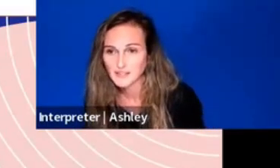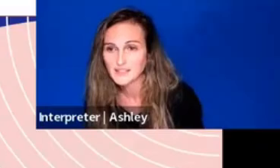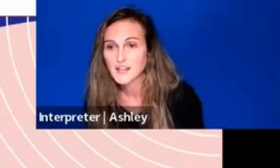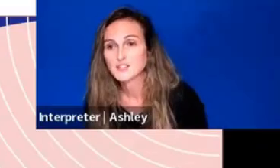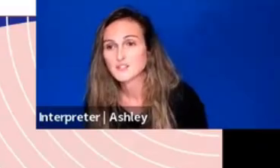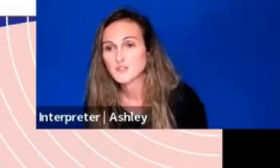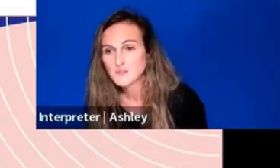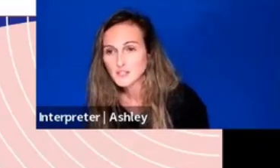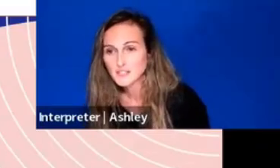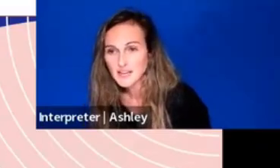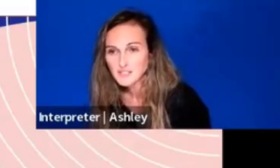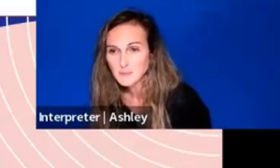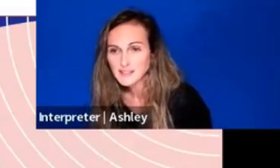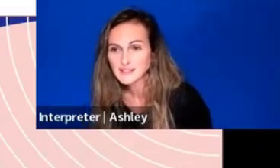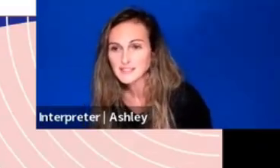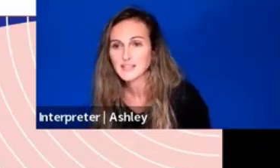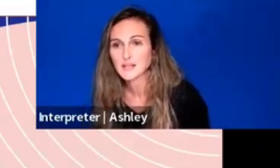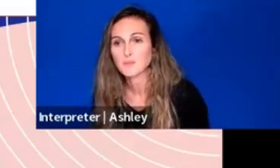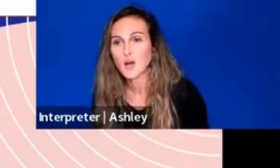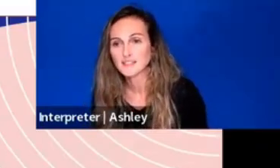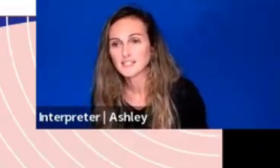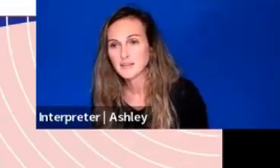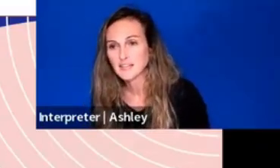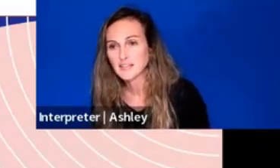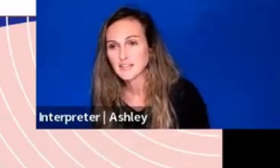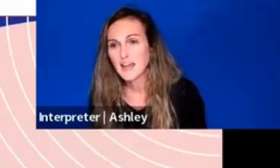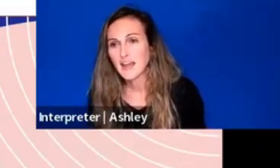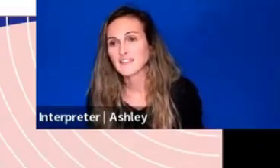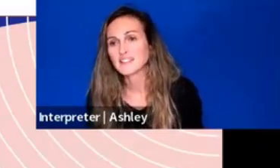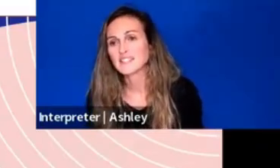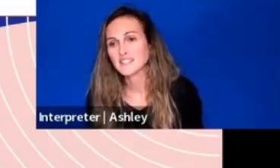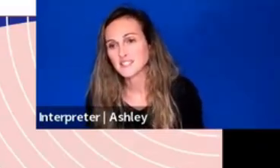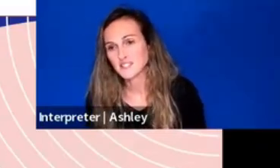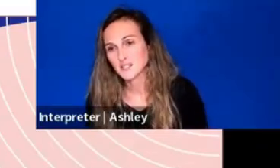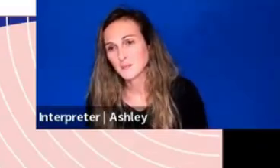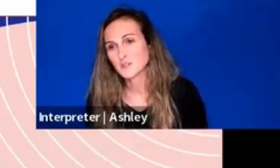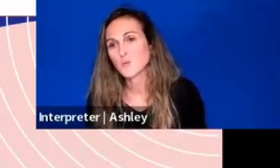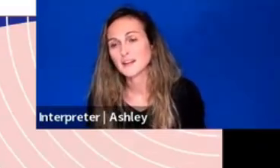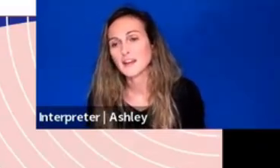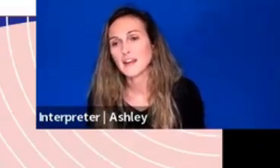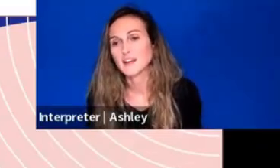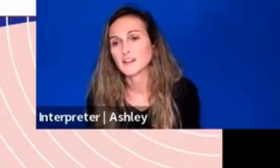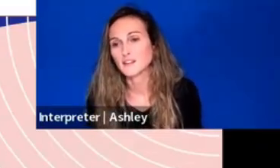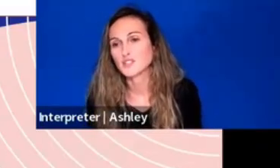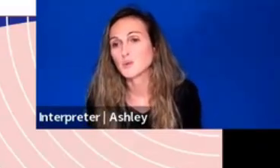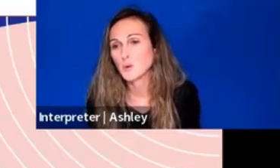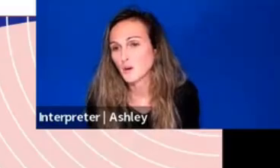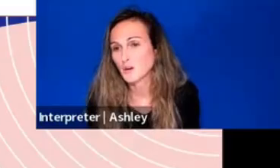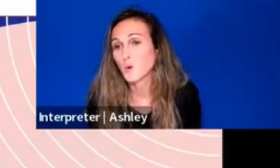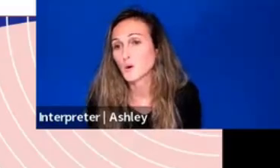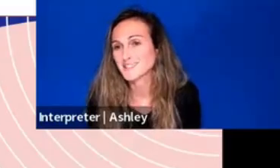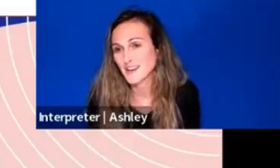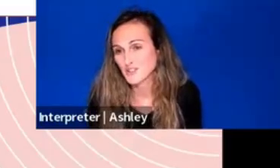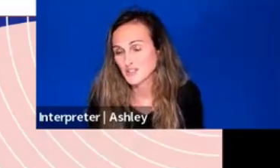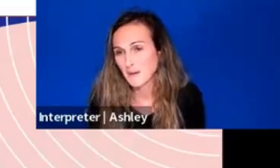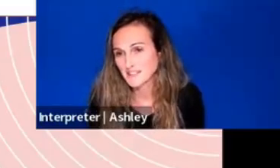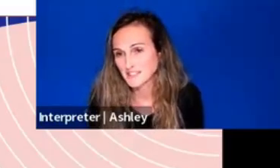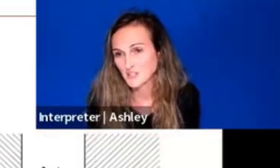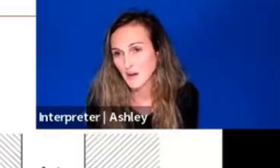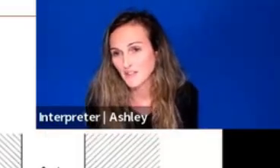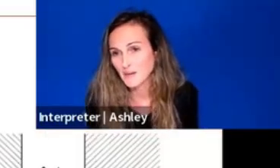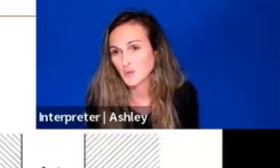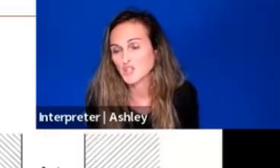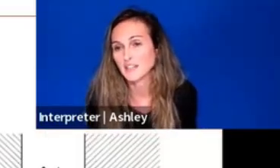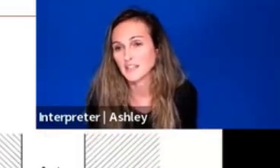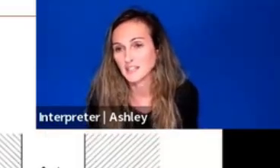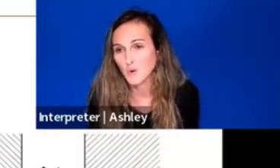for us. So first of all, deaf space is the proximity and the distance between two or more signers' spaces